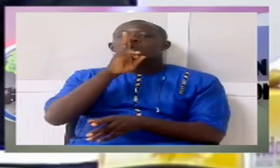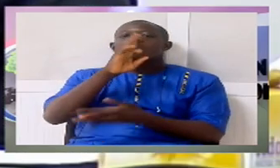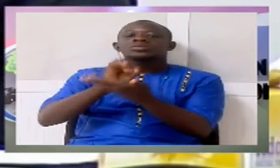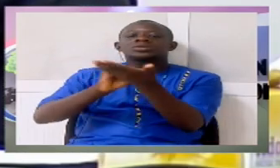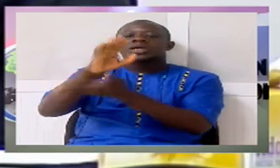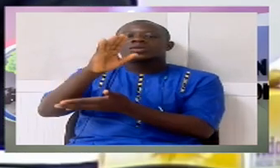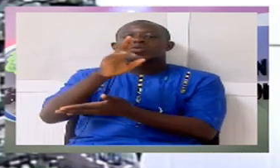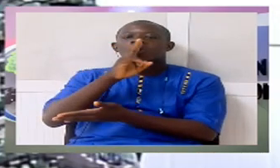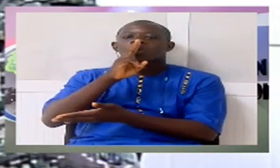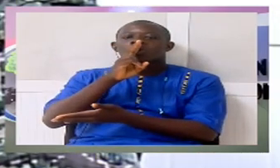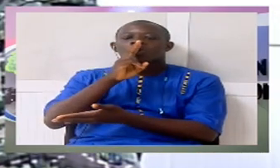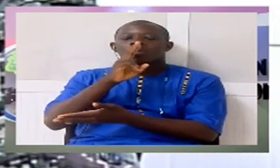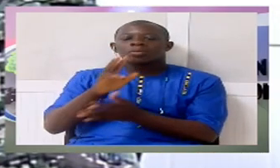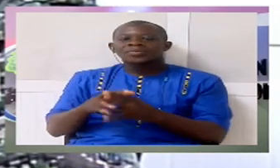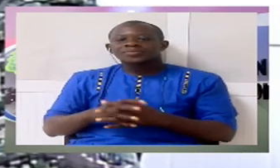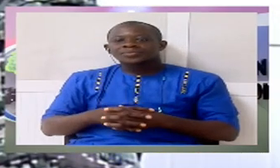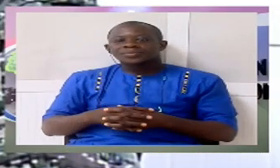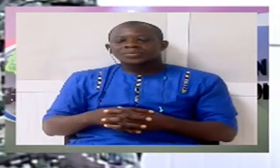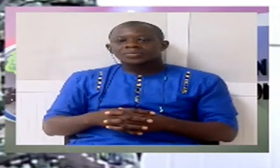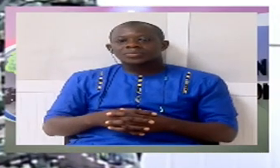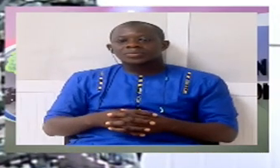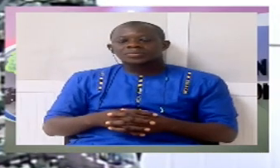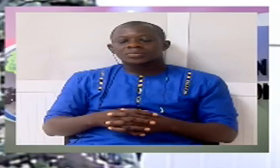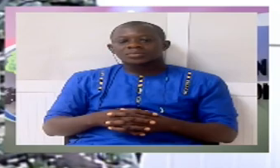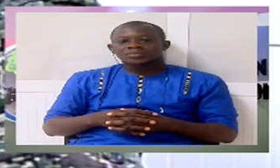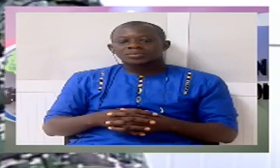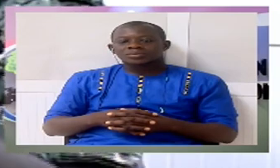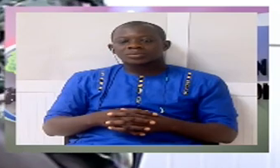order? Kan mo joxe ndigal bobu?